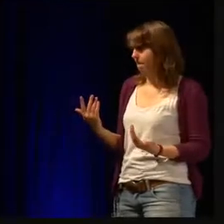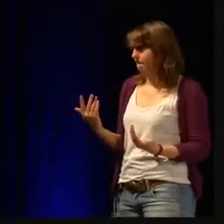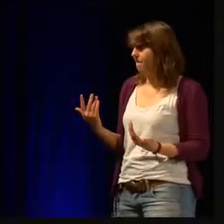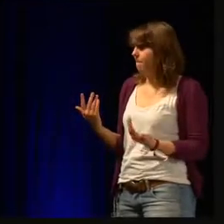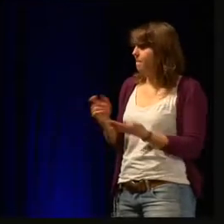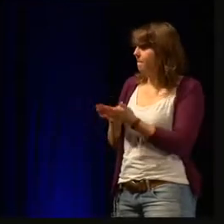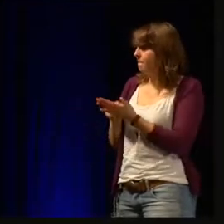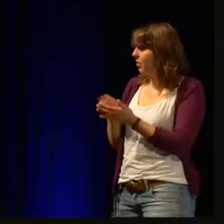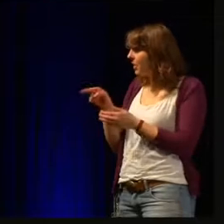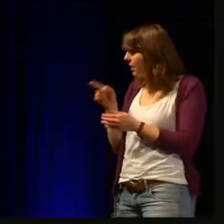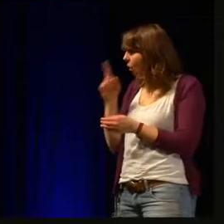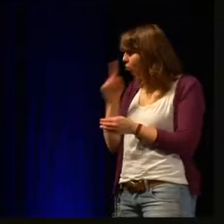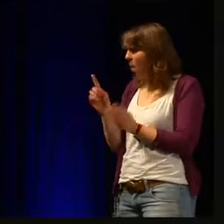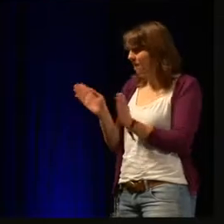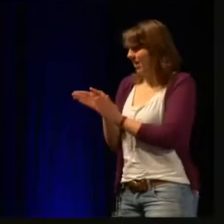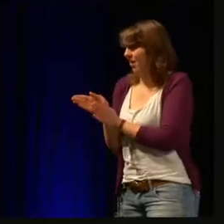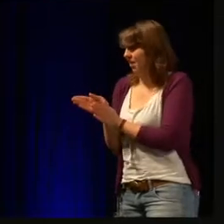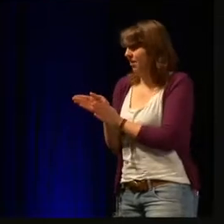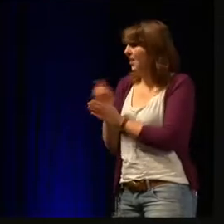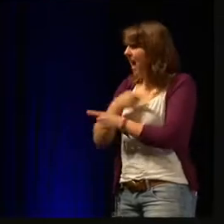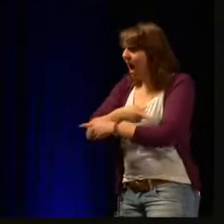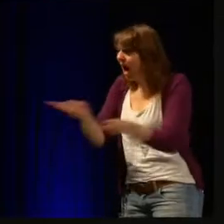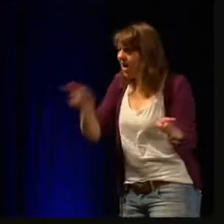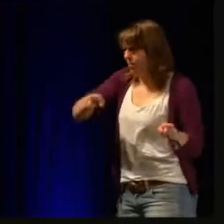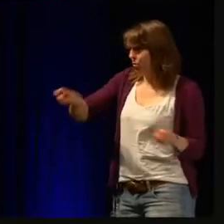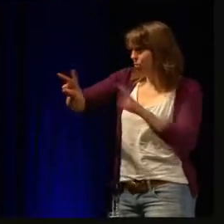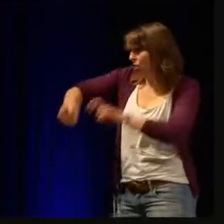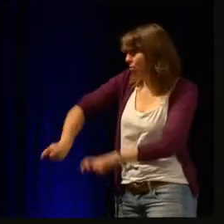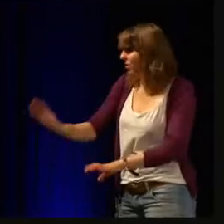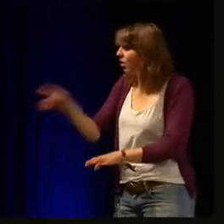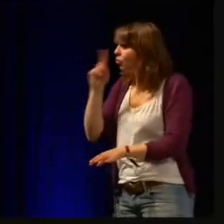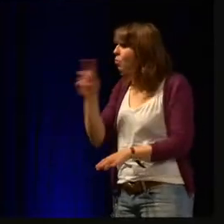biased, because it is based only on people who were processed by the